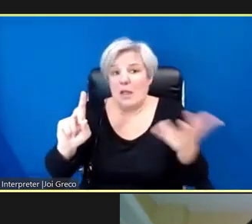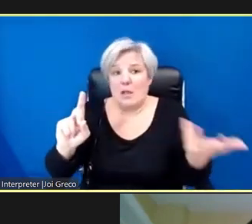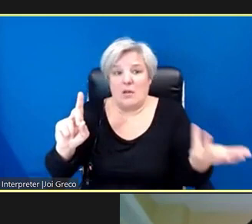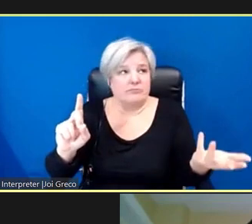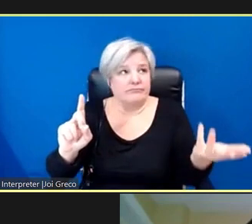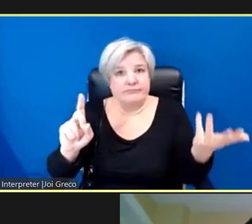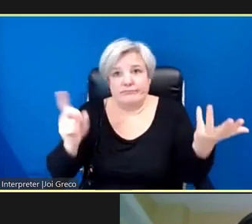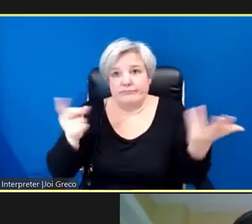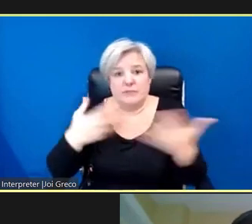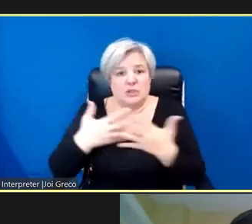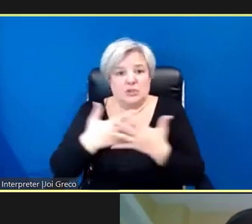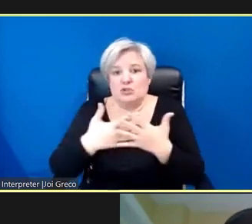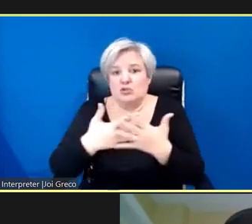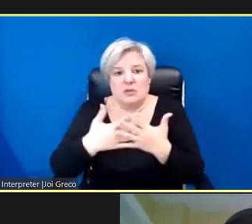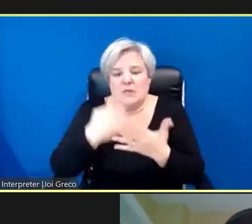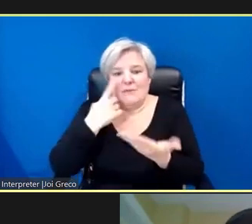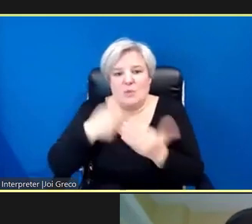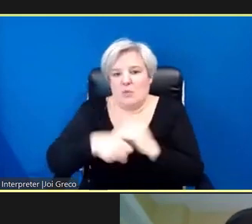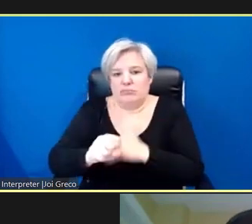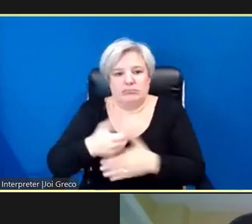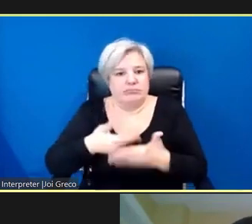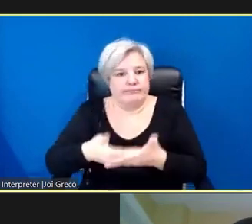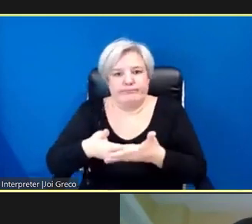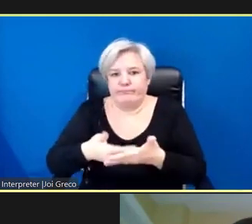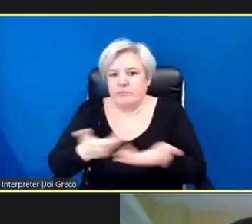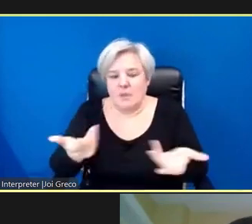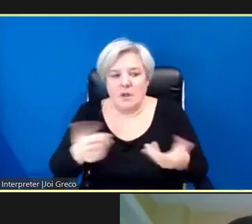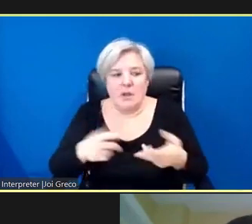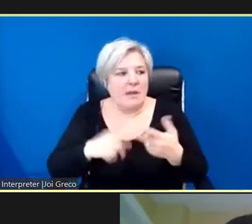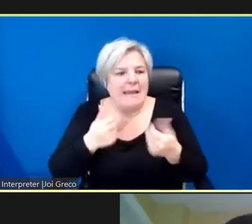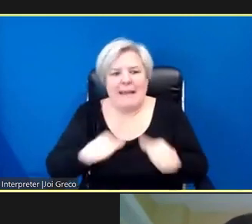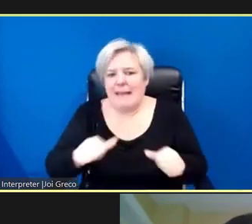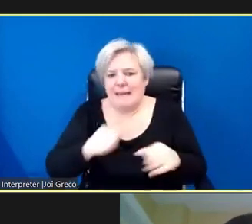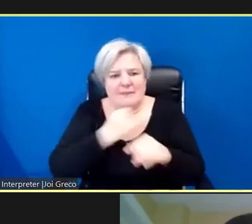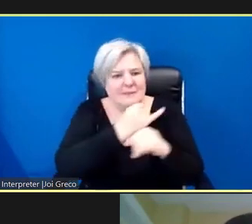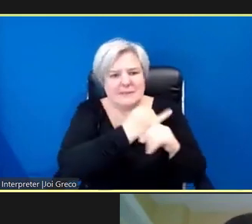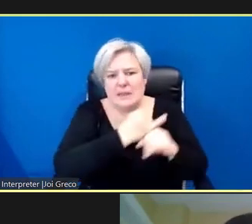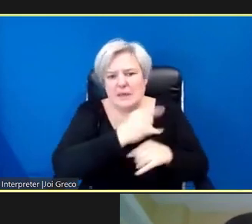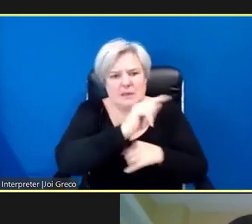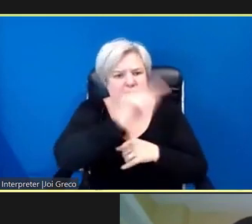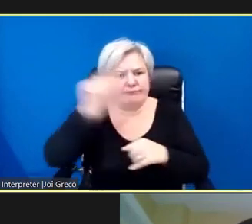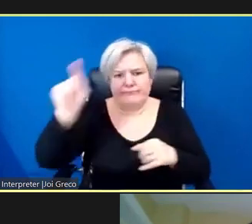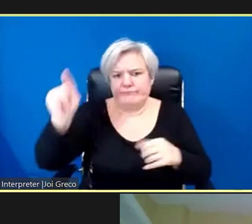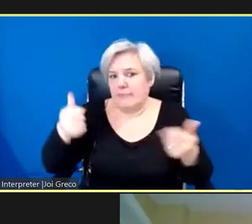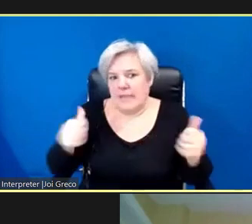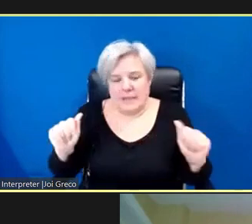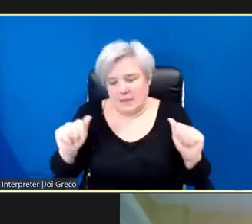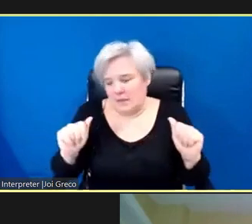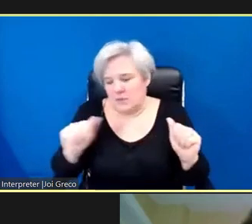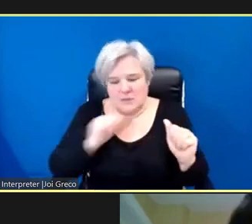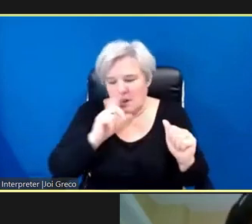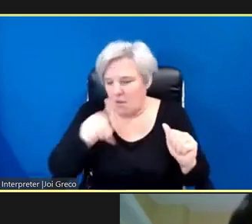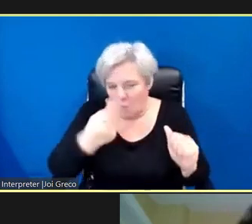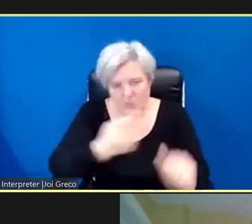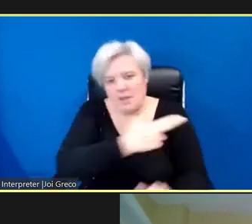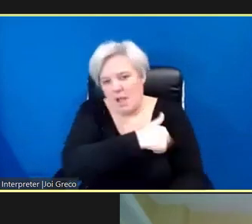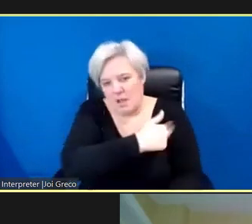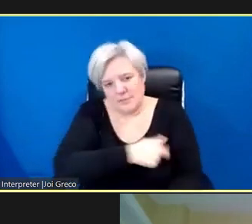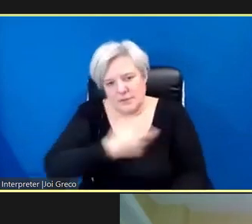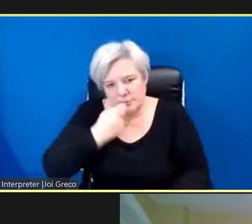has, screens newborns, any facility. So just, yeah, not just